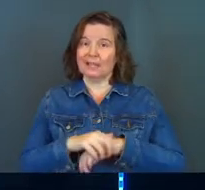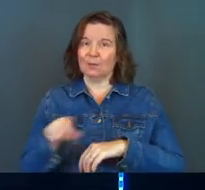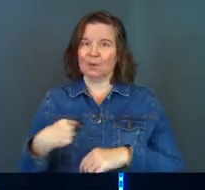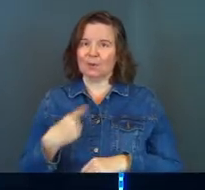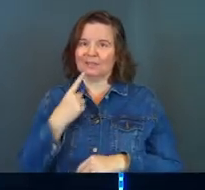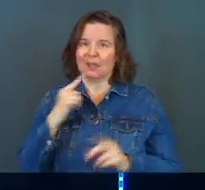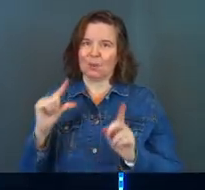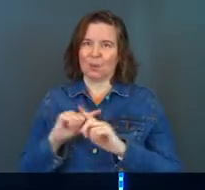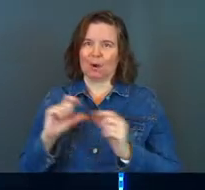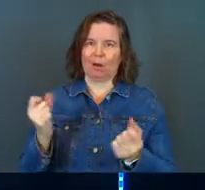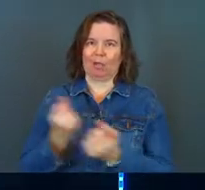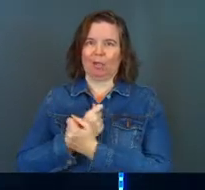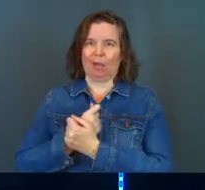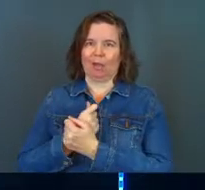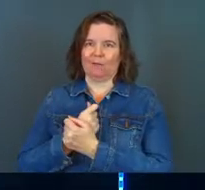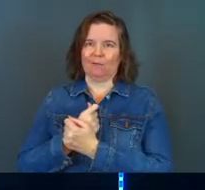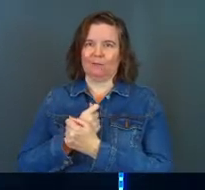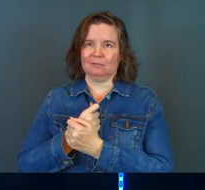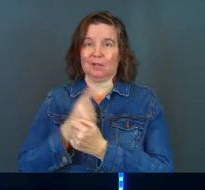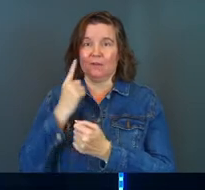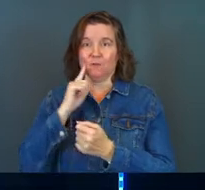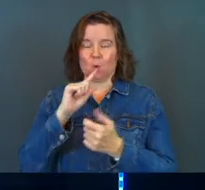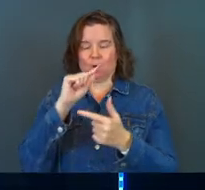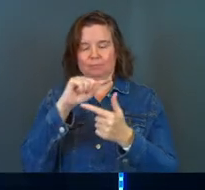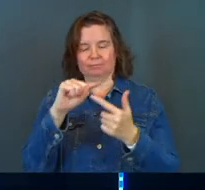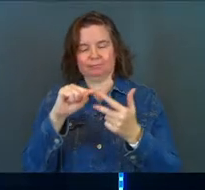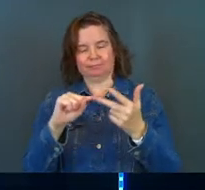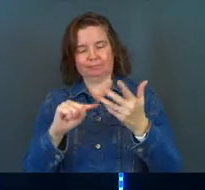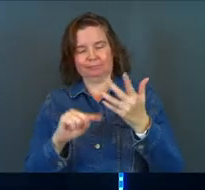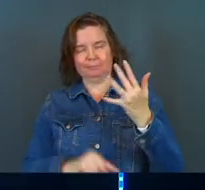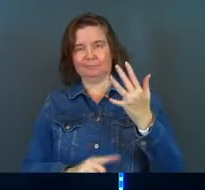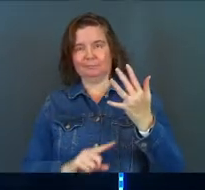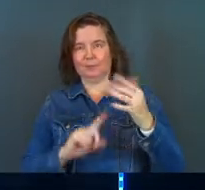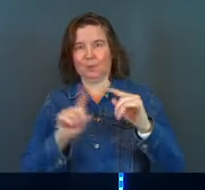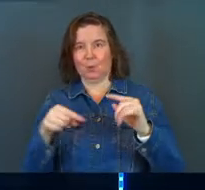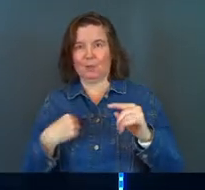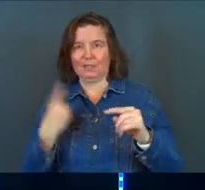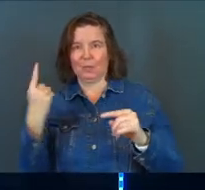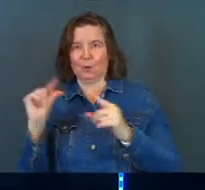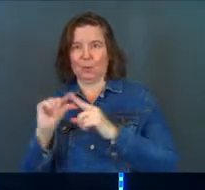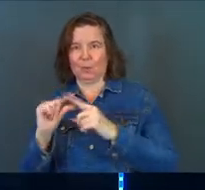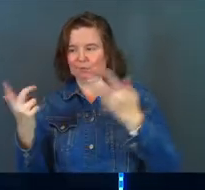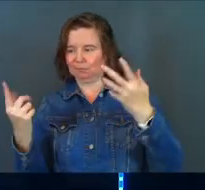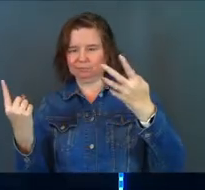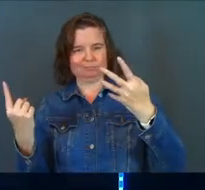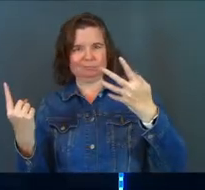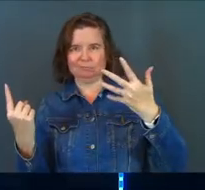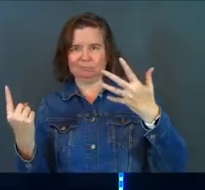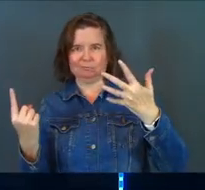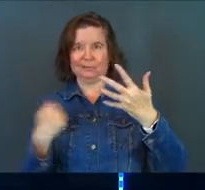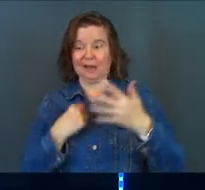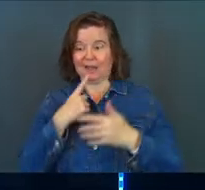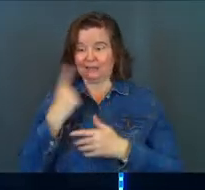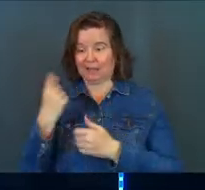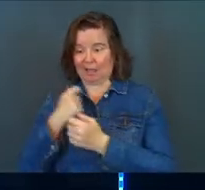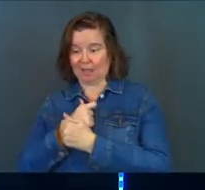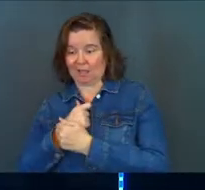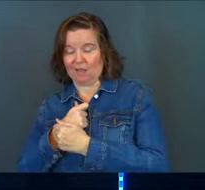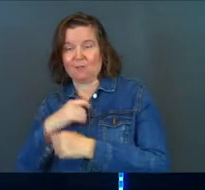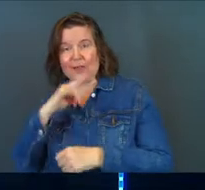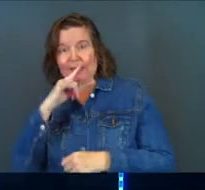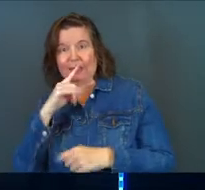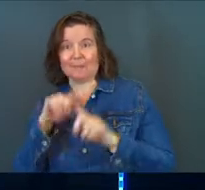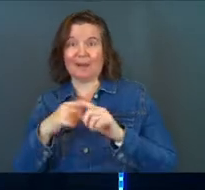say love, right? And it's imprecise in the English language. We say, I love my kids, and I also